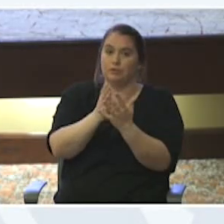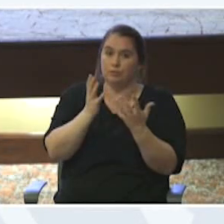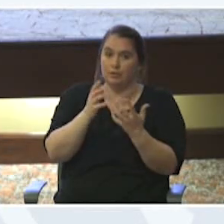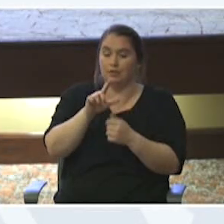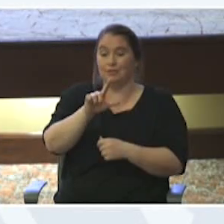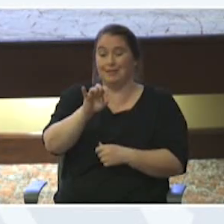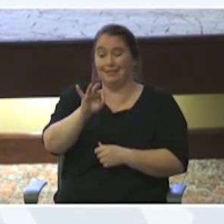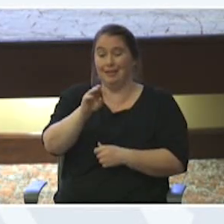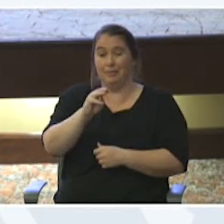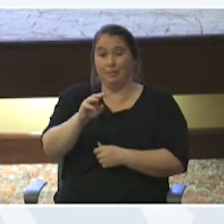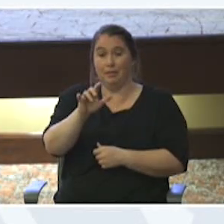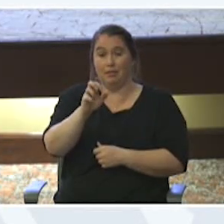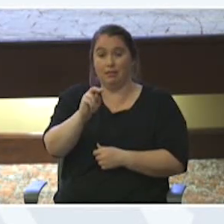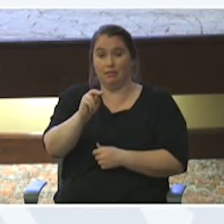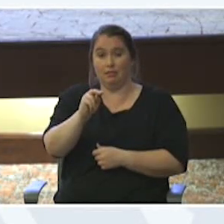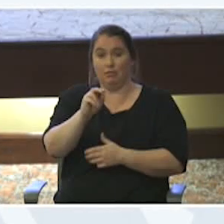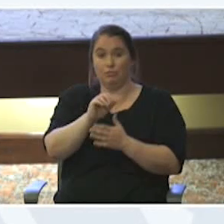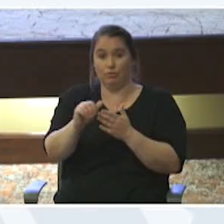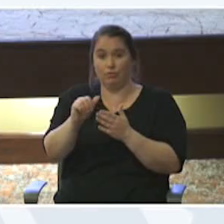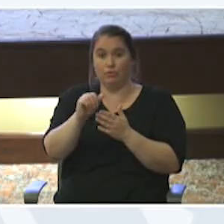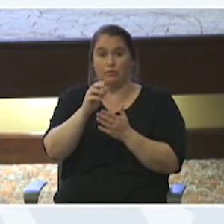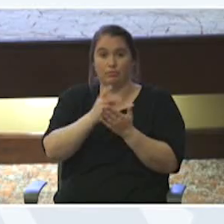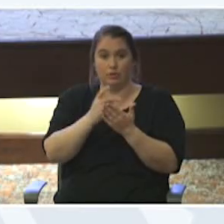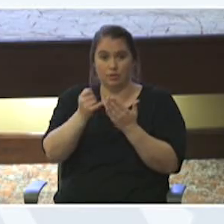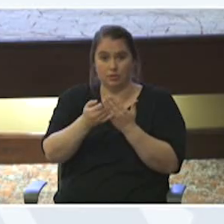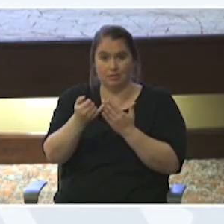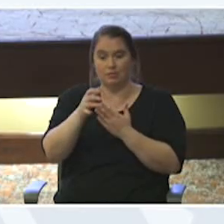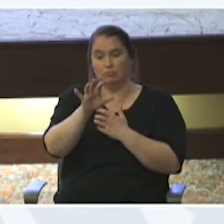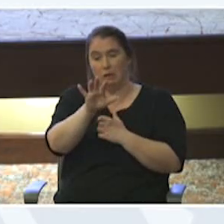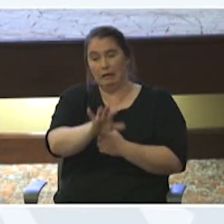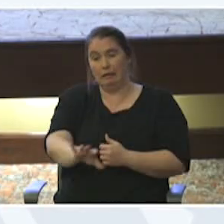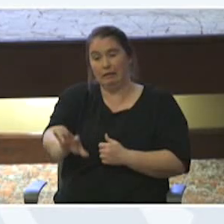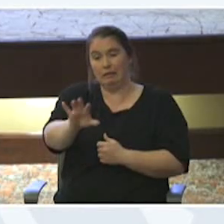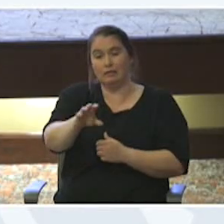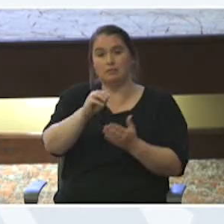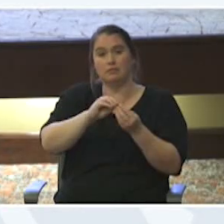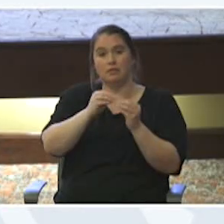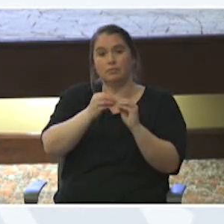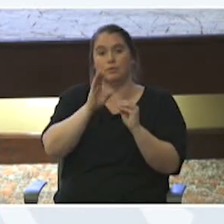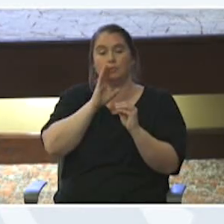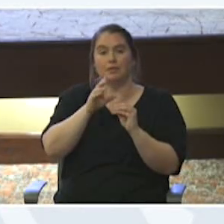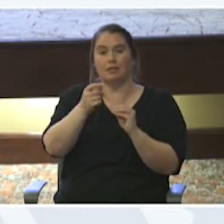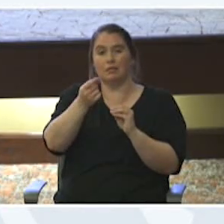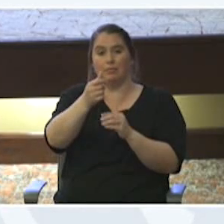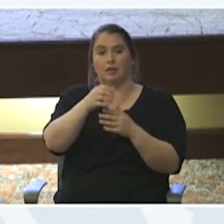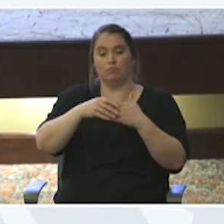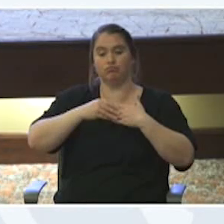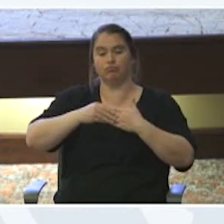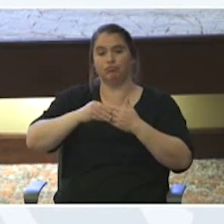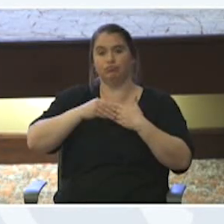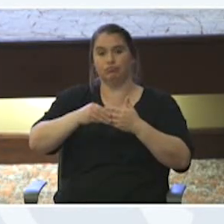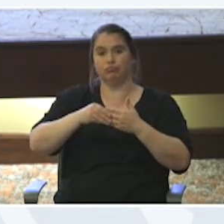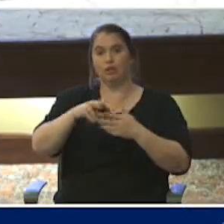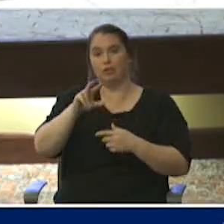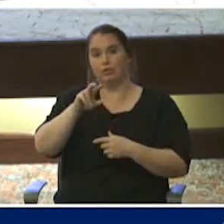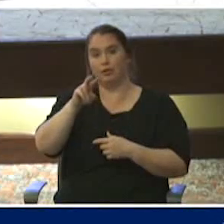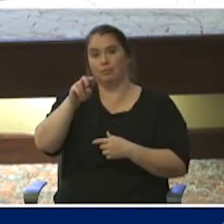million project. It's just round numbers there. There'd be a little bit of contingency in that $3.5 million